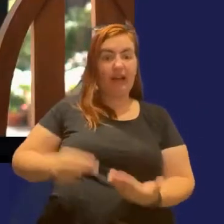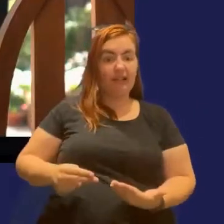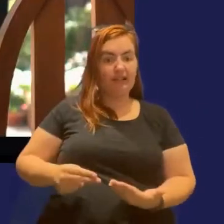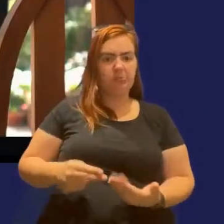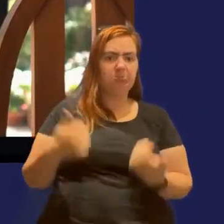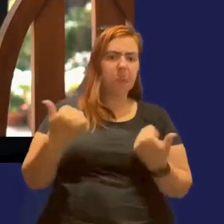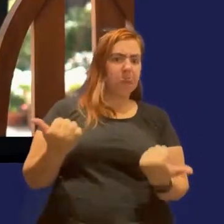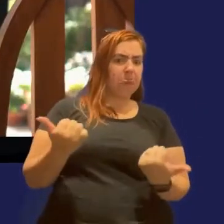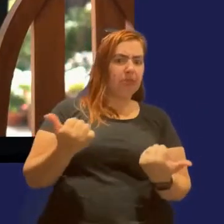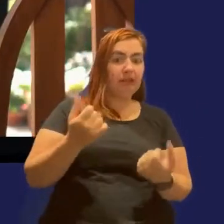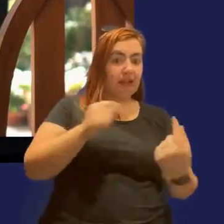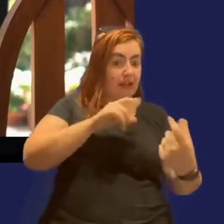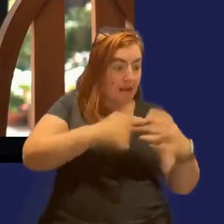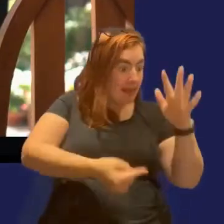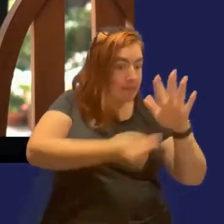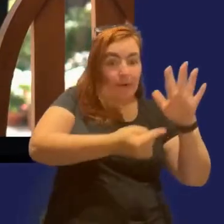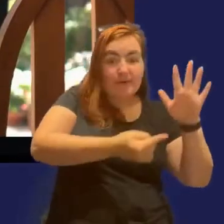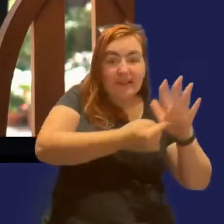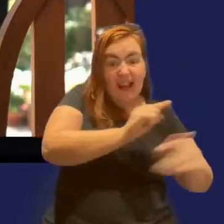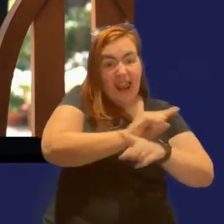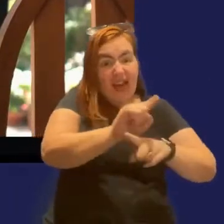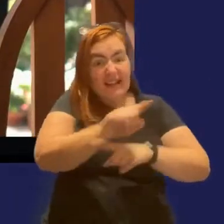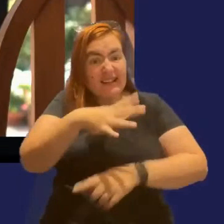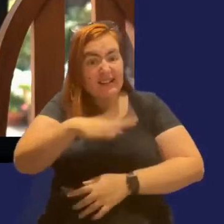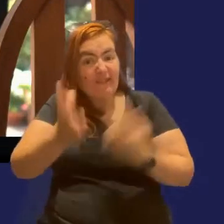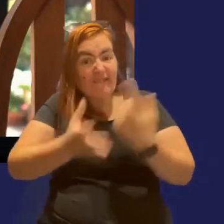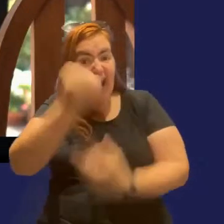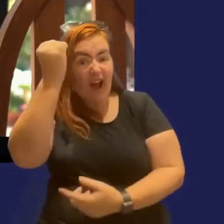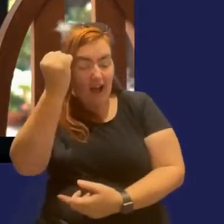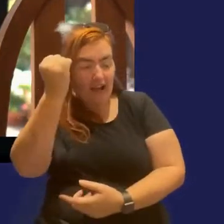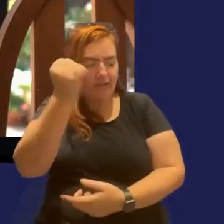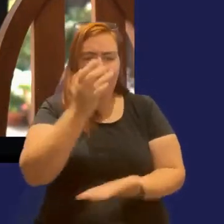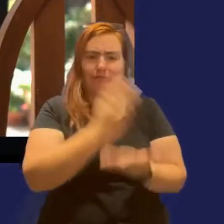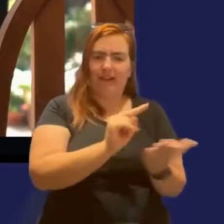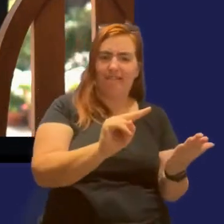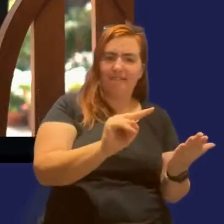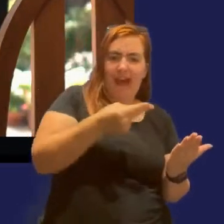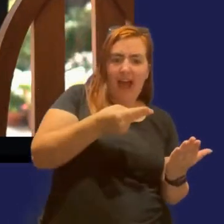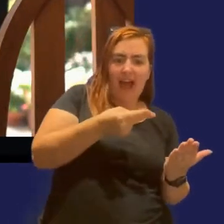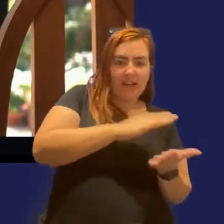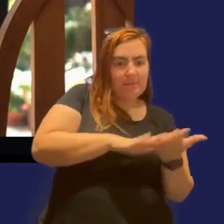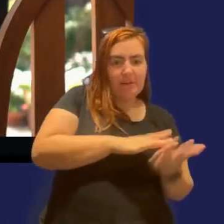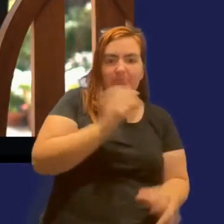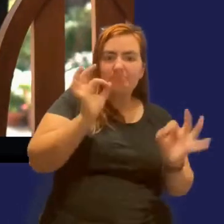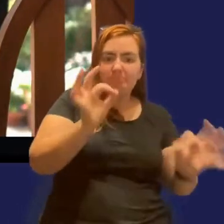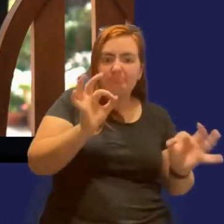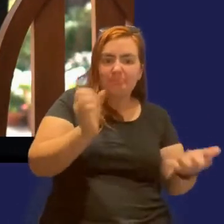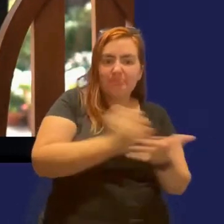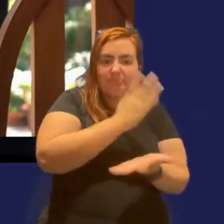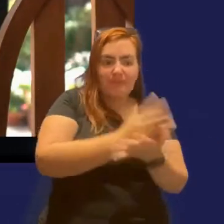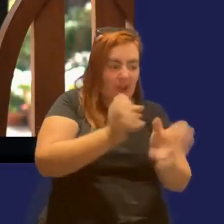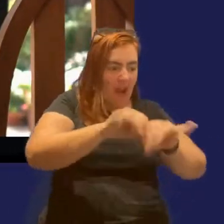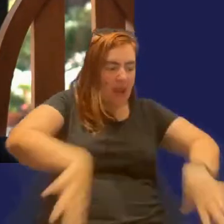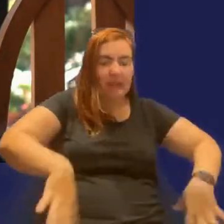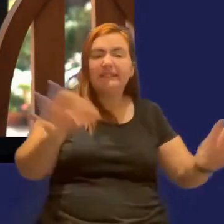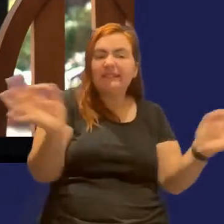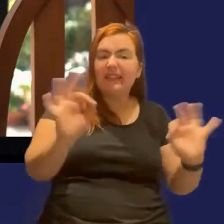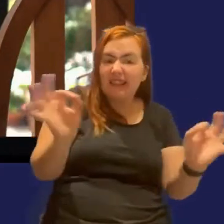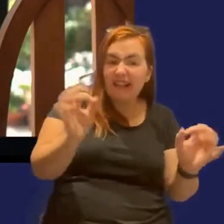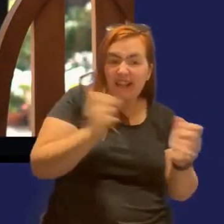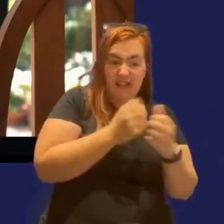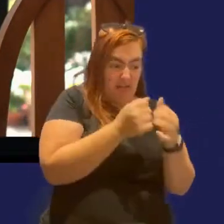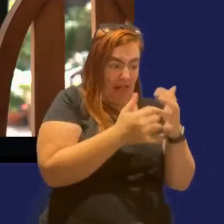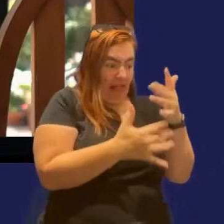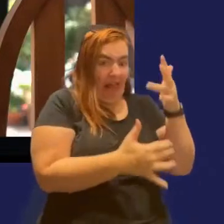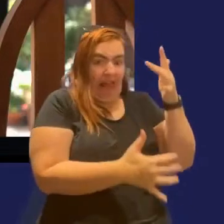important, and we're going to have to find it at a later date, this is a great way of ensuring it doesn't get lost in the mountain of emails that fill